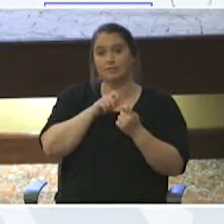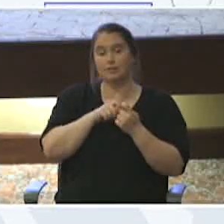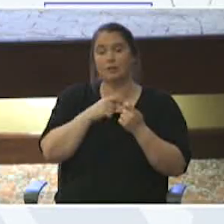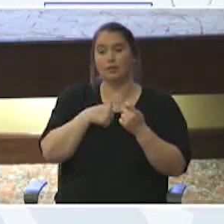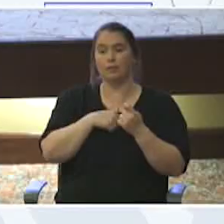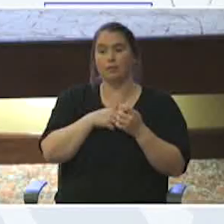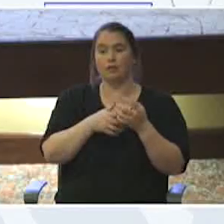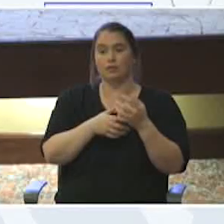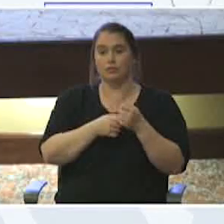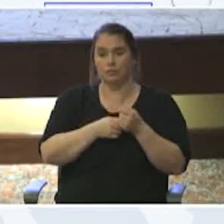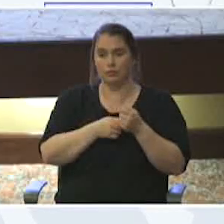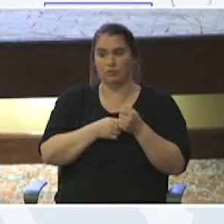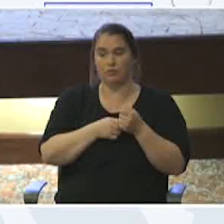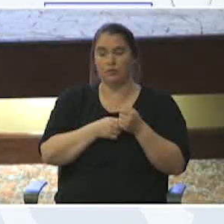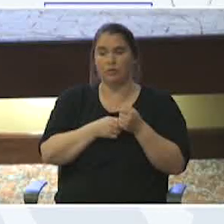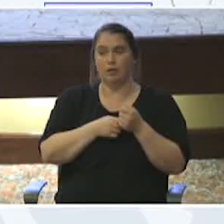a